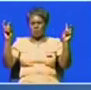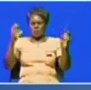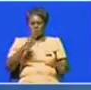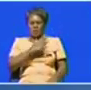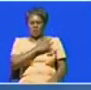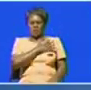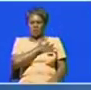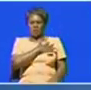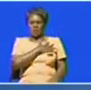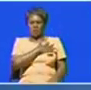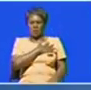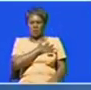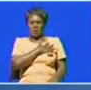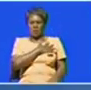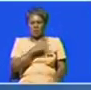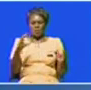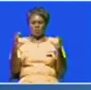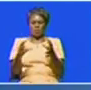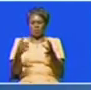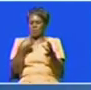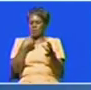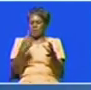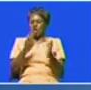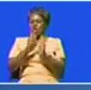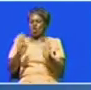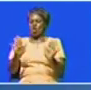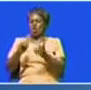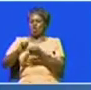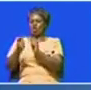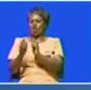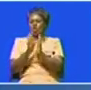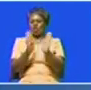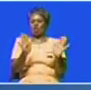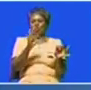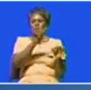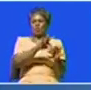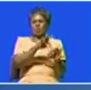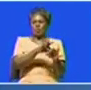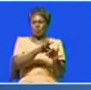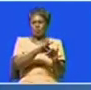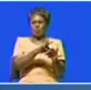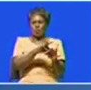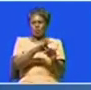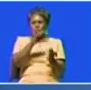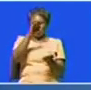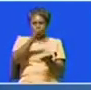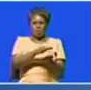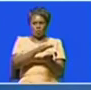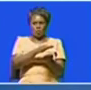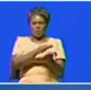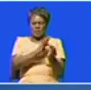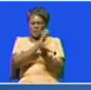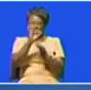NASA brigade is speaking about is no reforms, no elections. So now we know about the irreducible minimums, but can we be a little bit